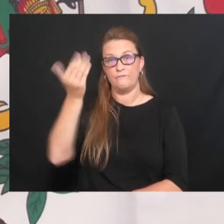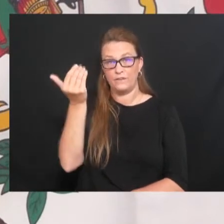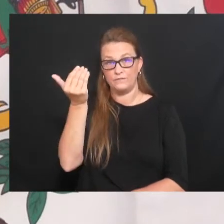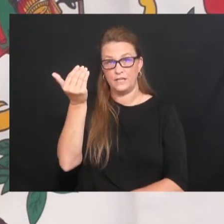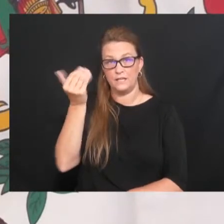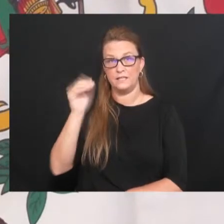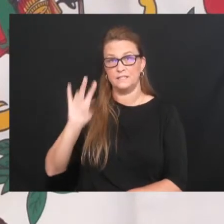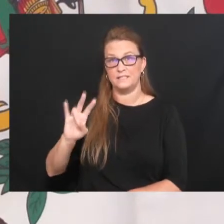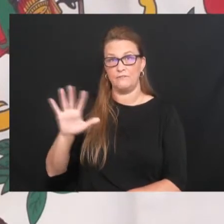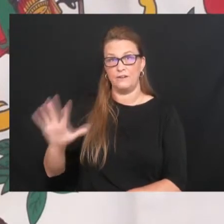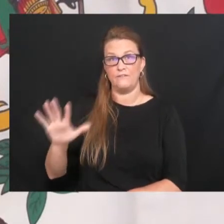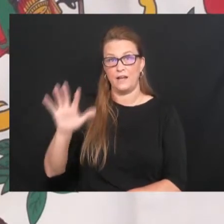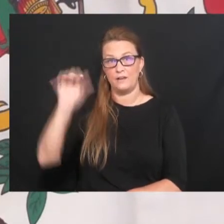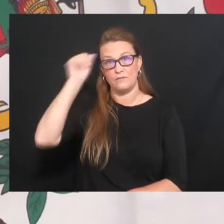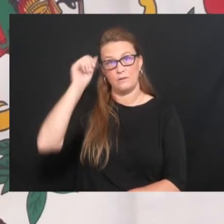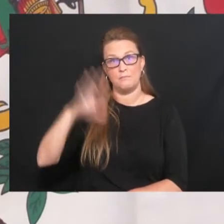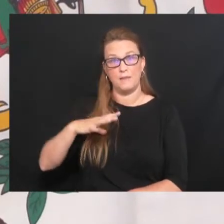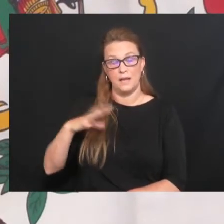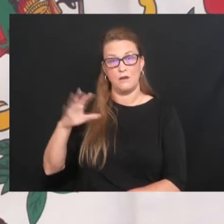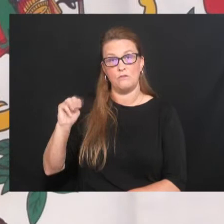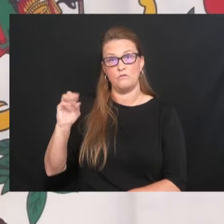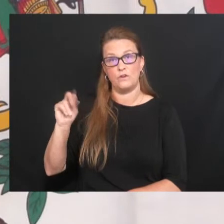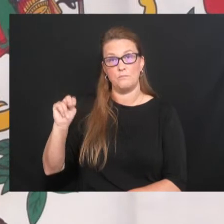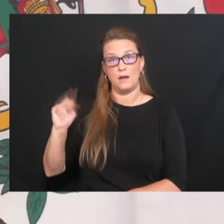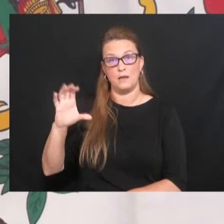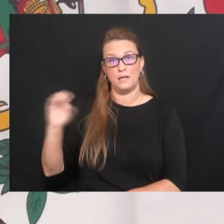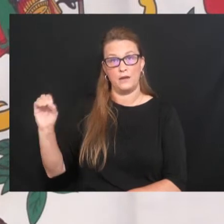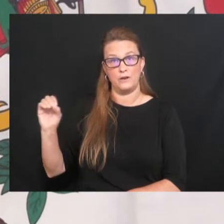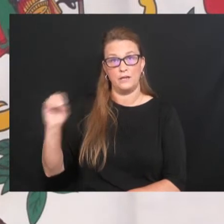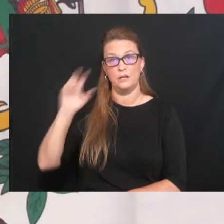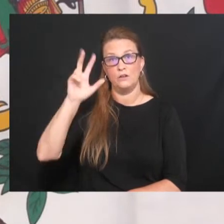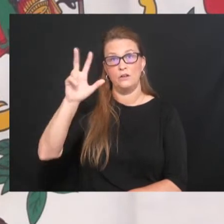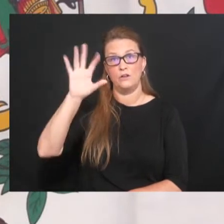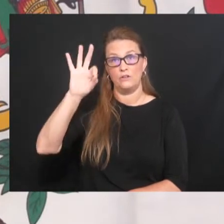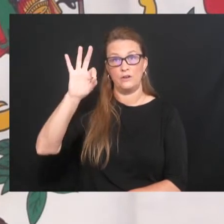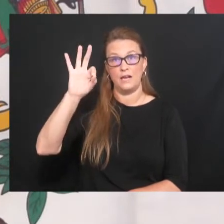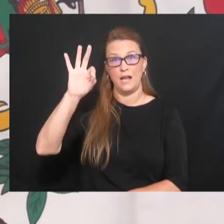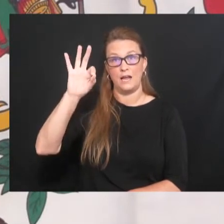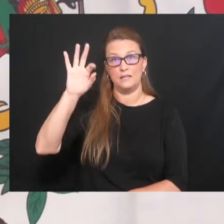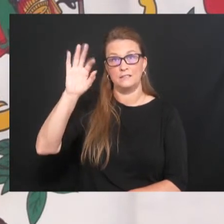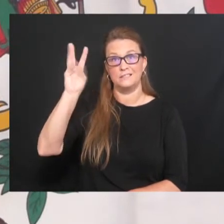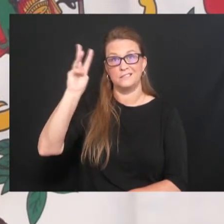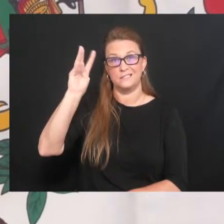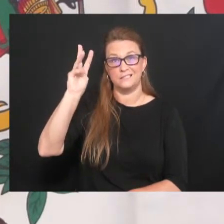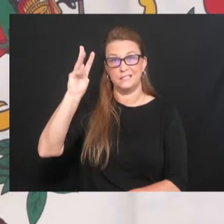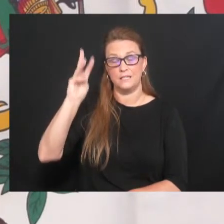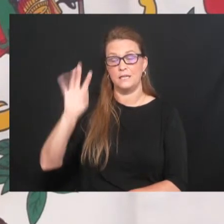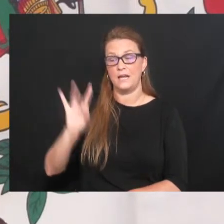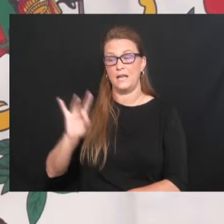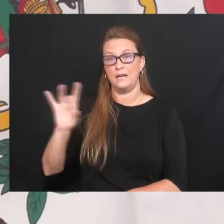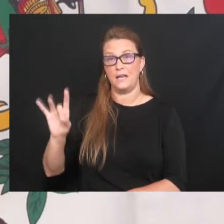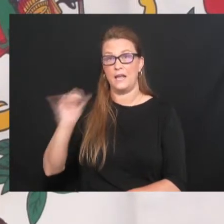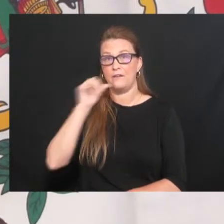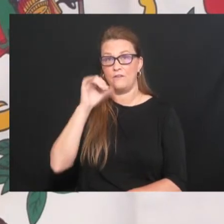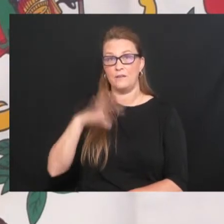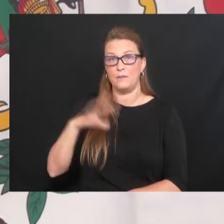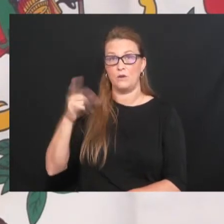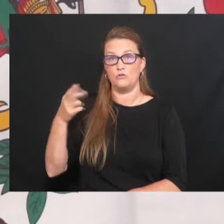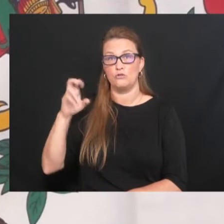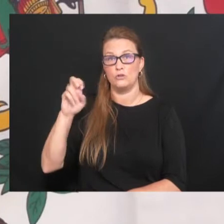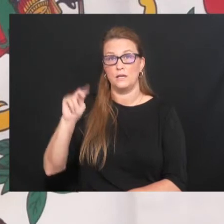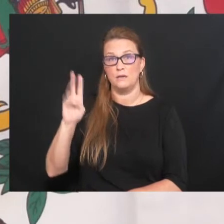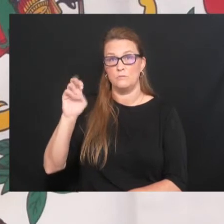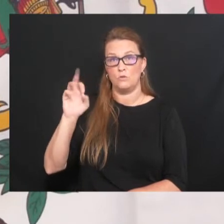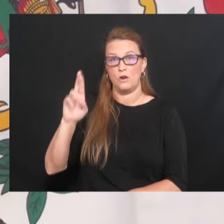a 75-year-old male from Monongalia County. The 3,916th death, an 88-year-old female from Greenbrier